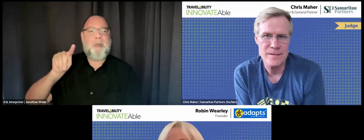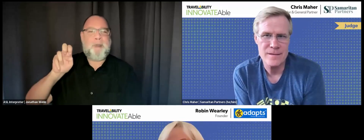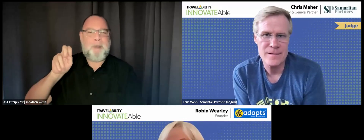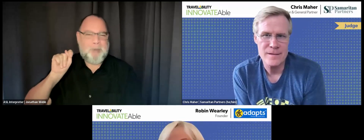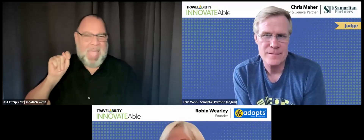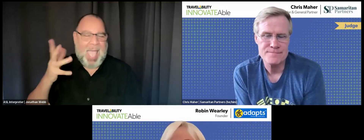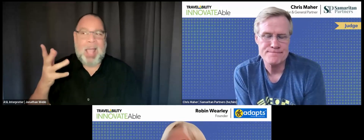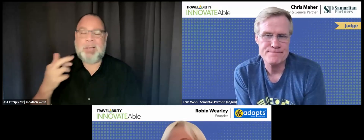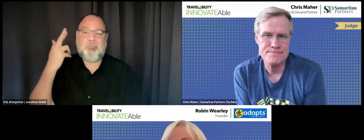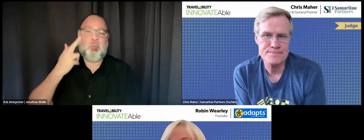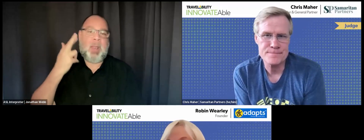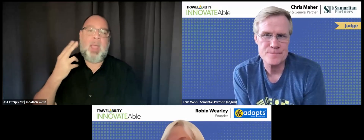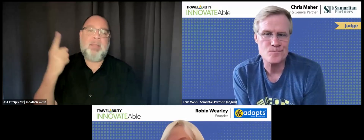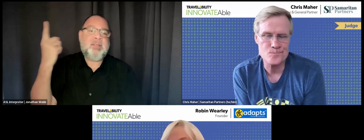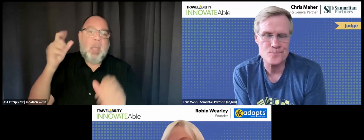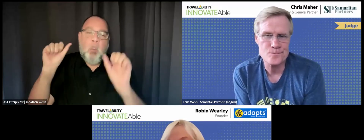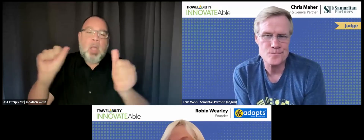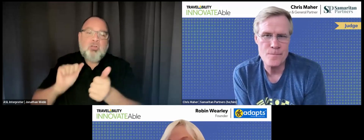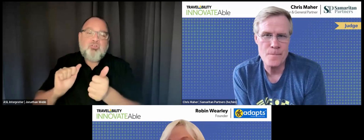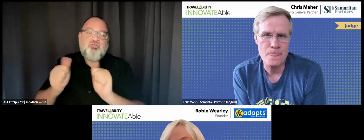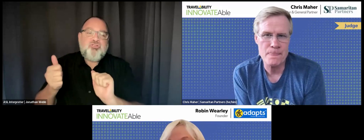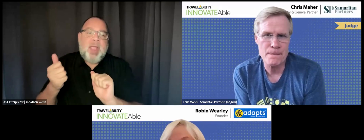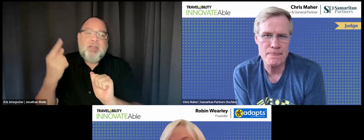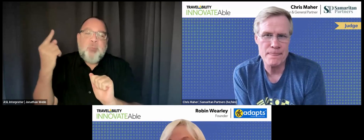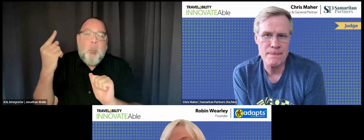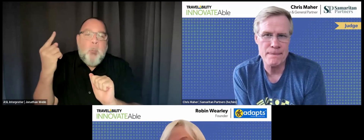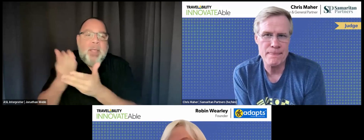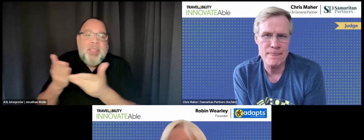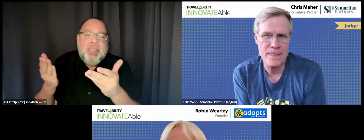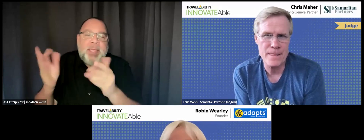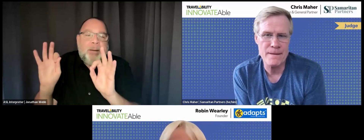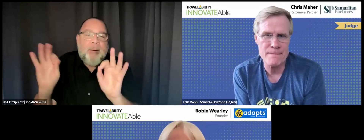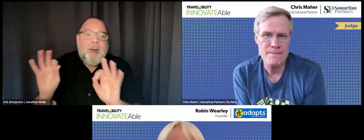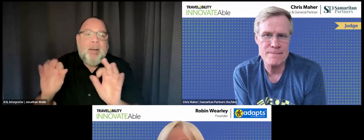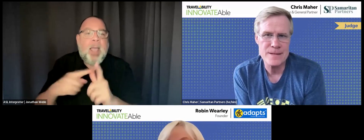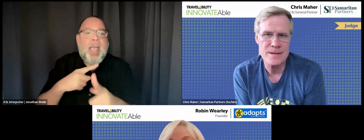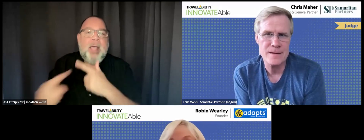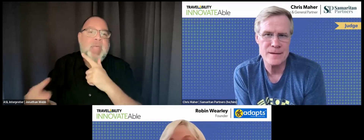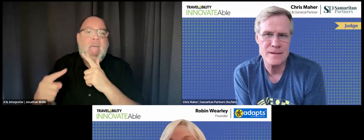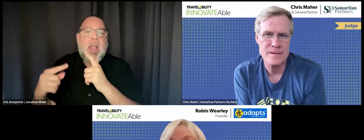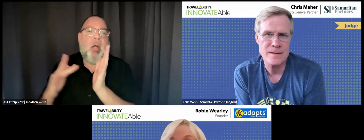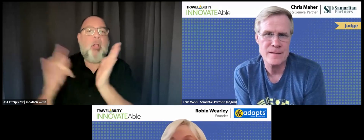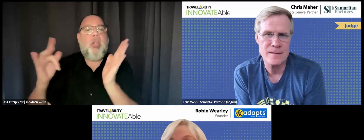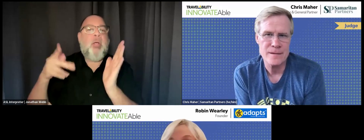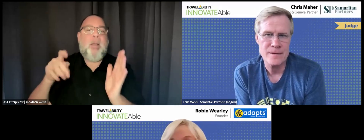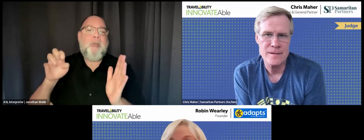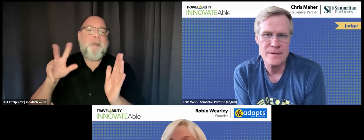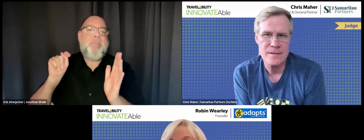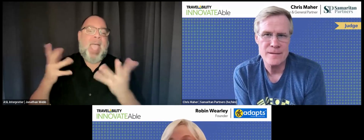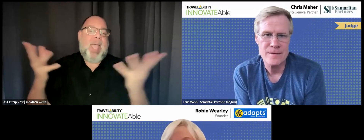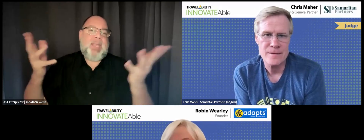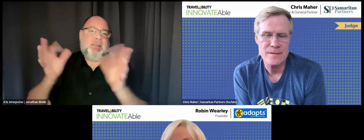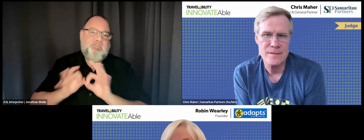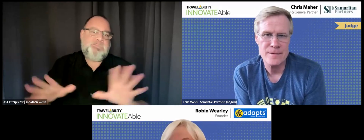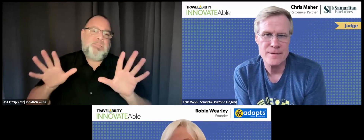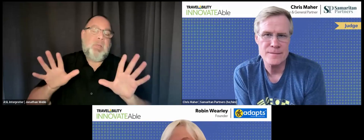someone could come along and just change one little thing and, get around the patent that way. And secondly, you have to have